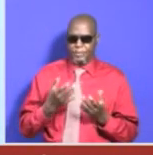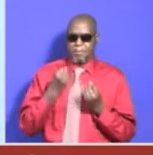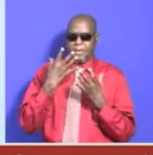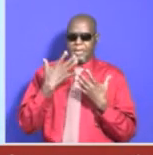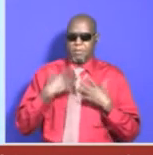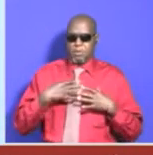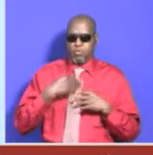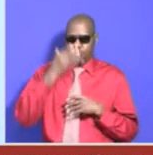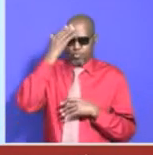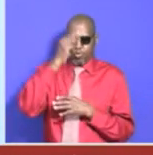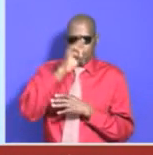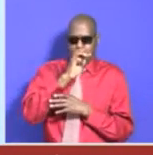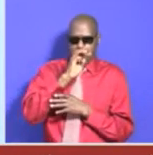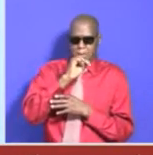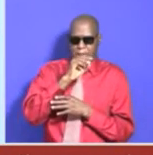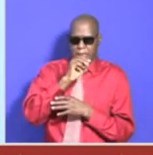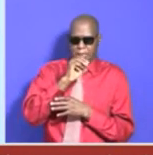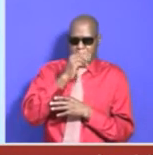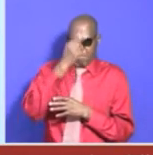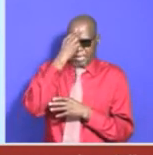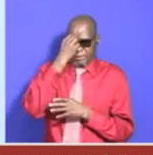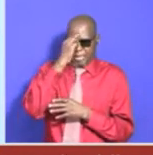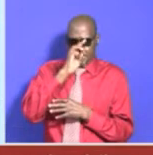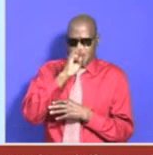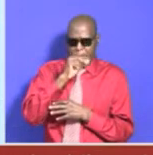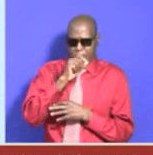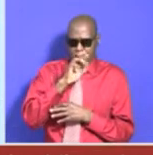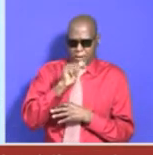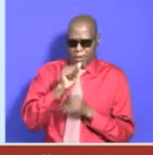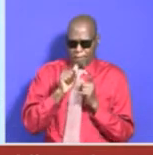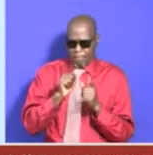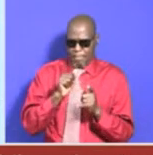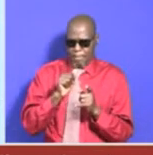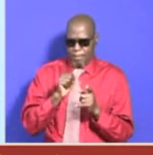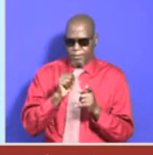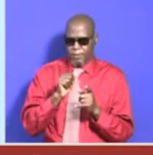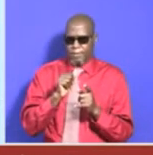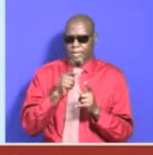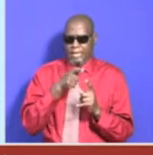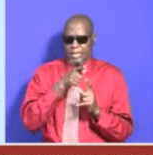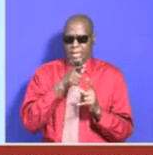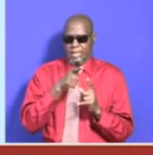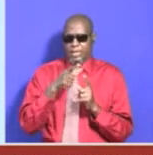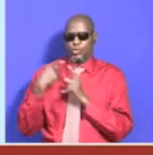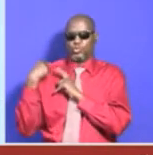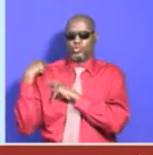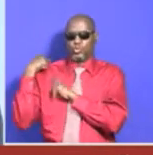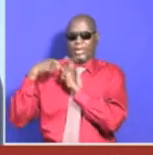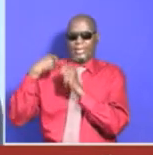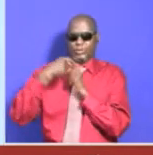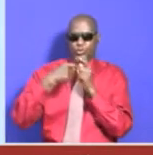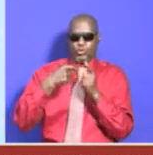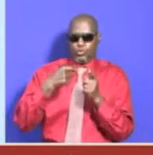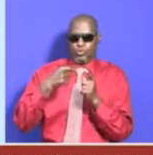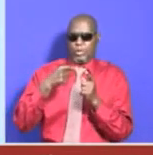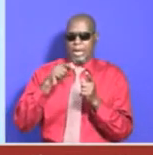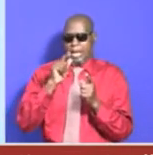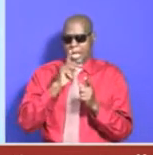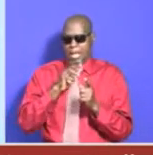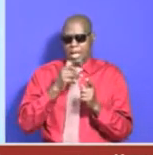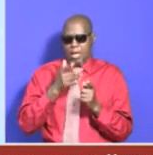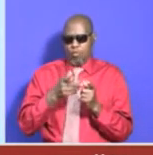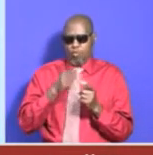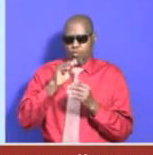Mara is here in Narok, but we want to get away from the traditional attraction and now start looking at a